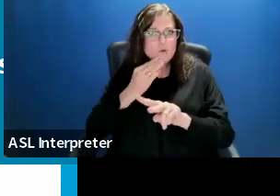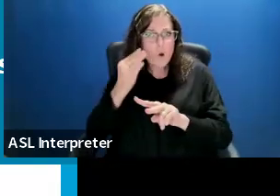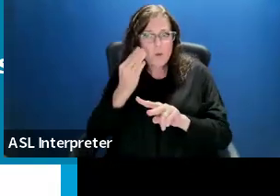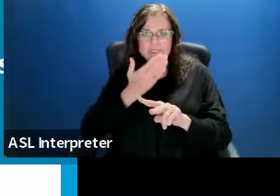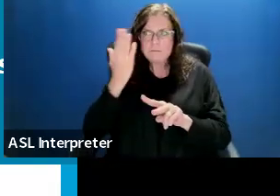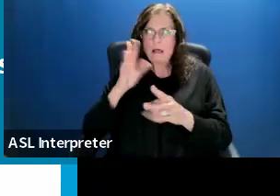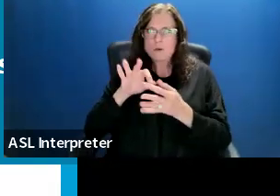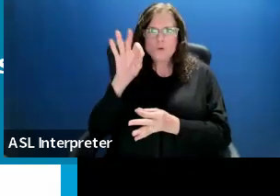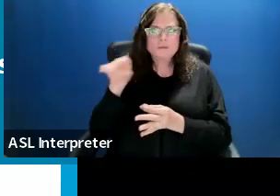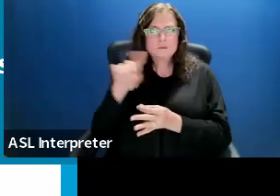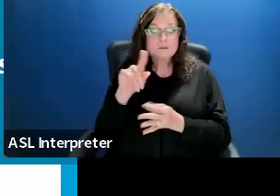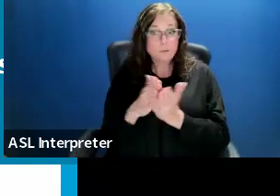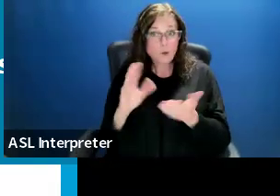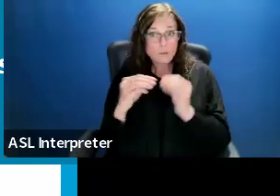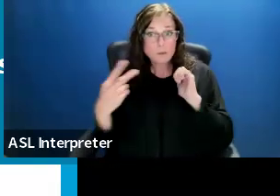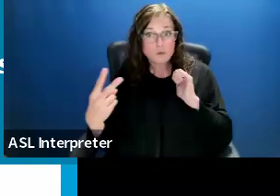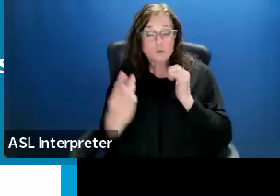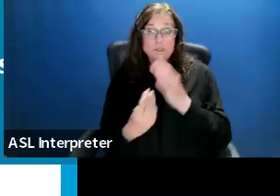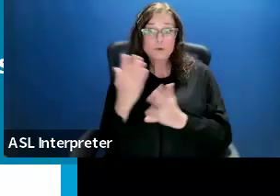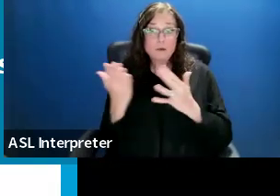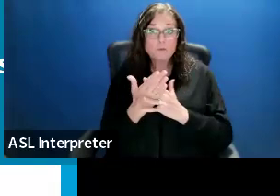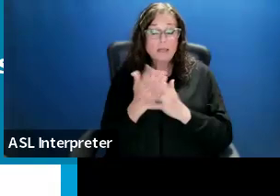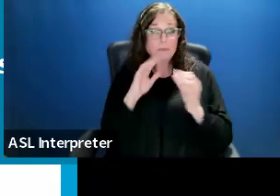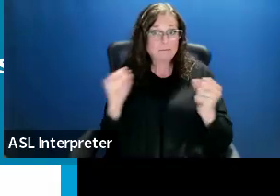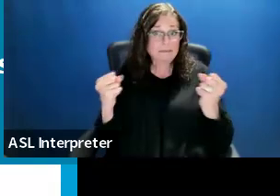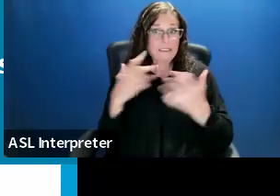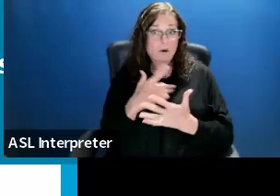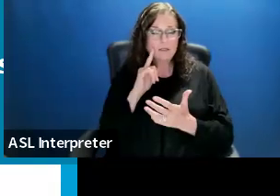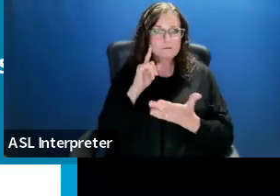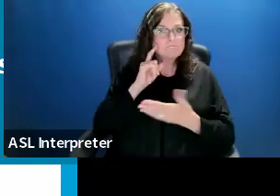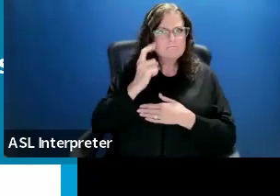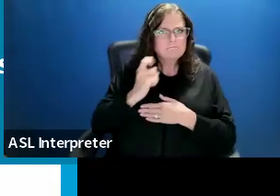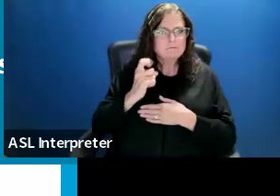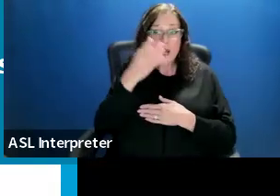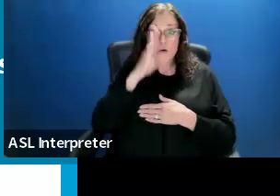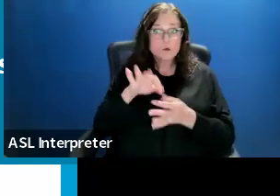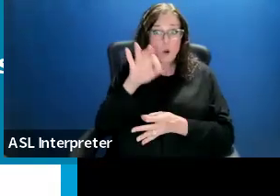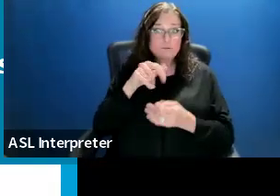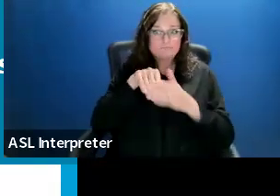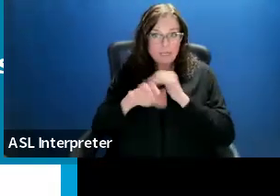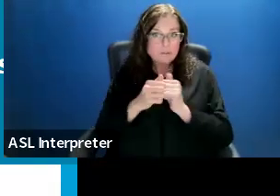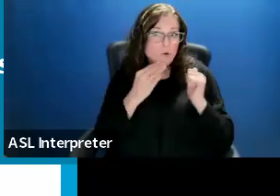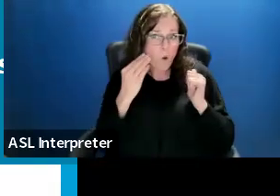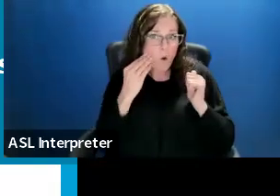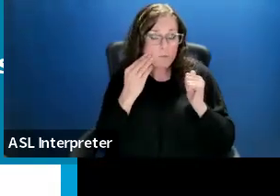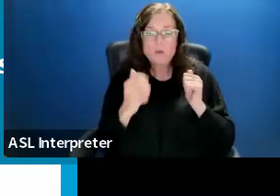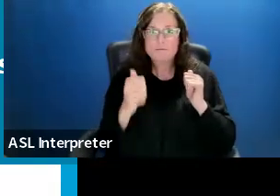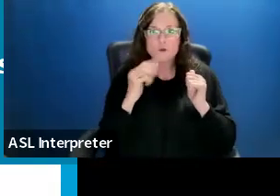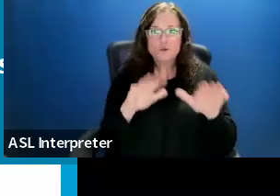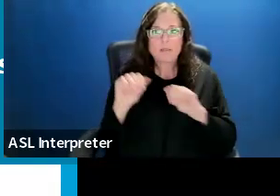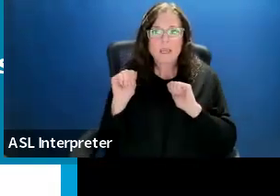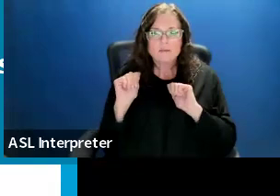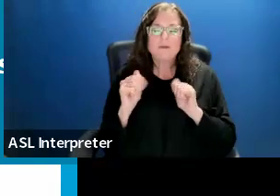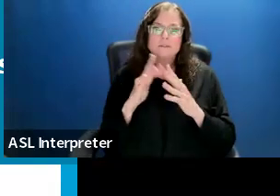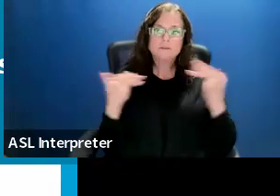smell ghosts. In book 2, Spring Break turns terrifying when she suspects a ghost has entered her home and refuses to leave. Featuring a